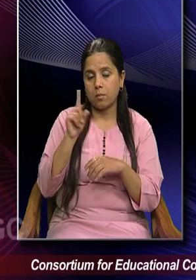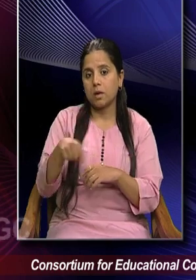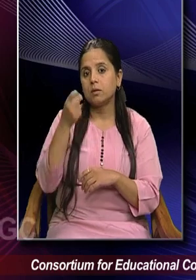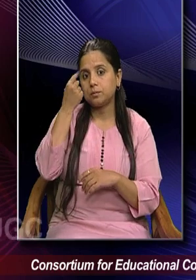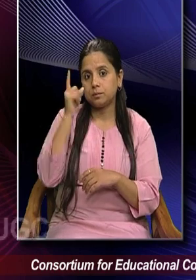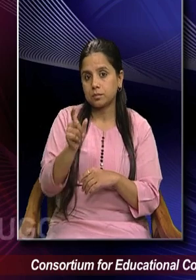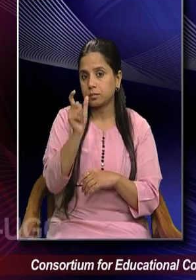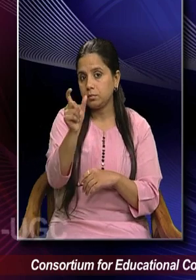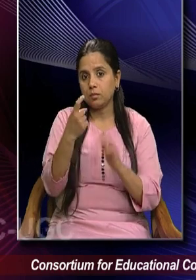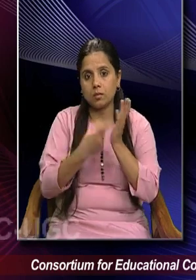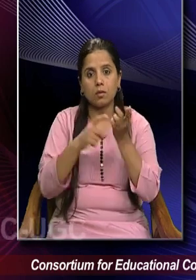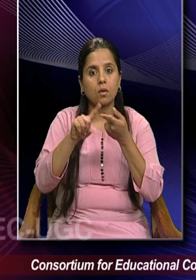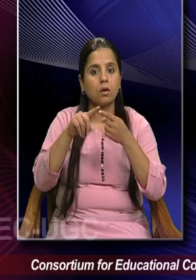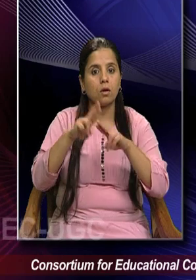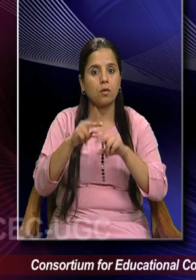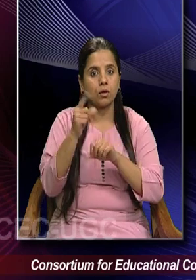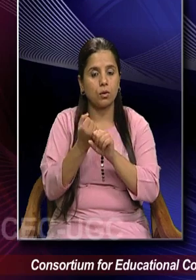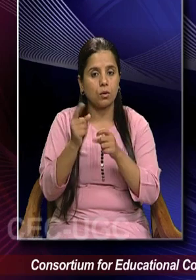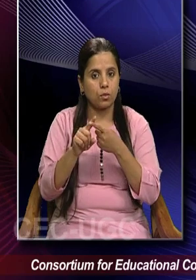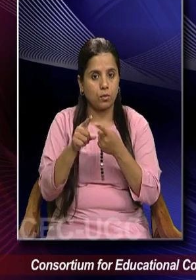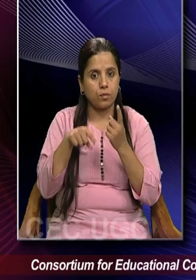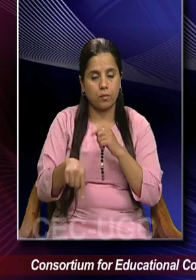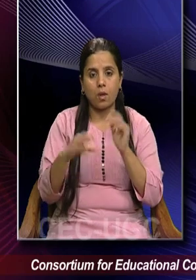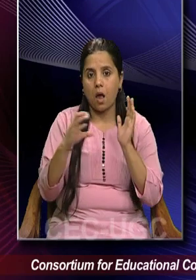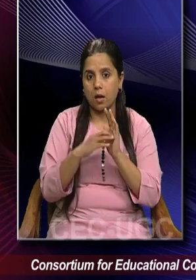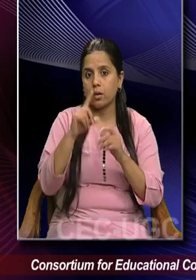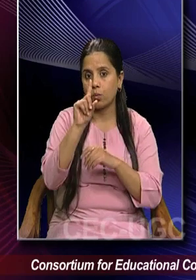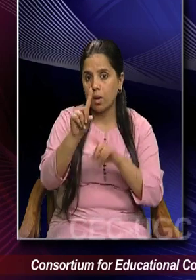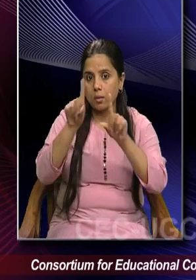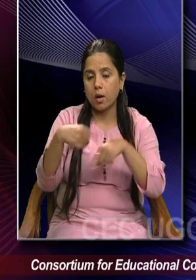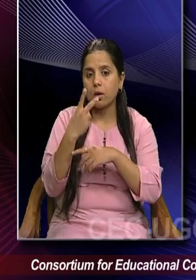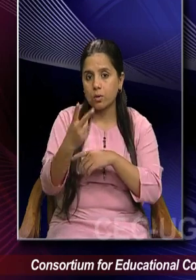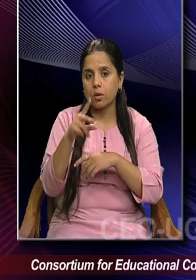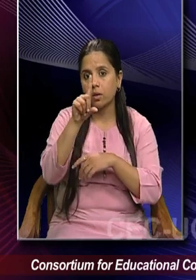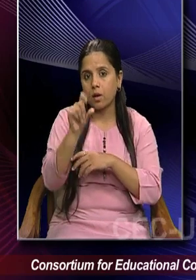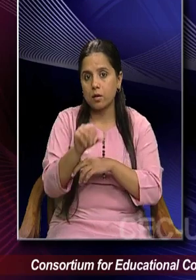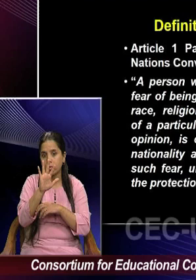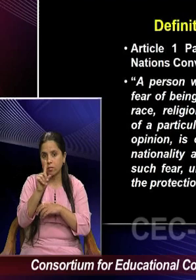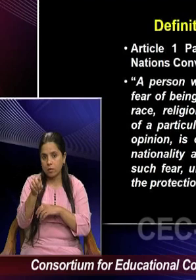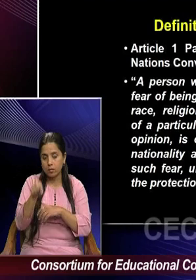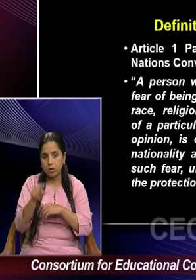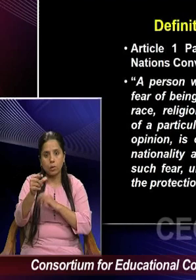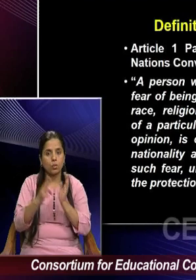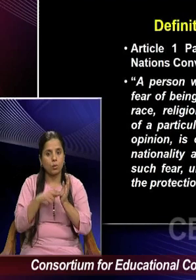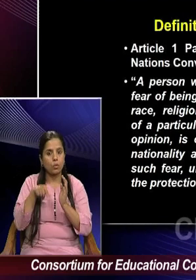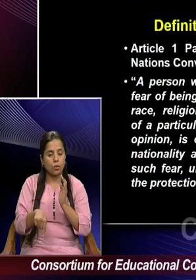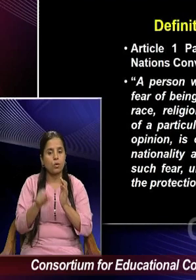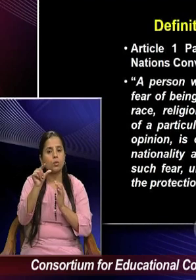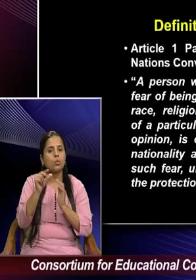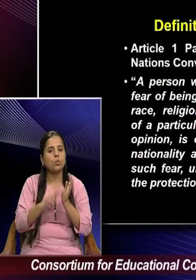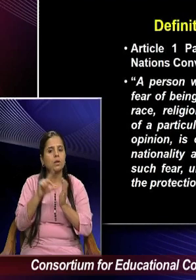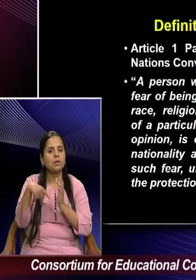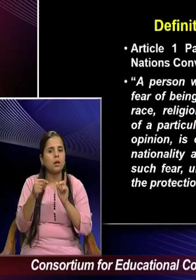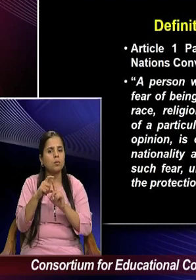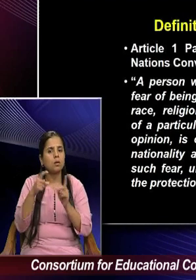the term refugee. Article 1, Para 2 of the 1951 United Nations Convention defines